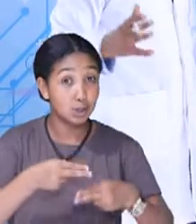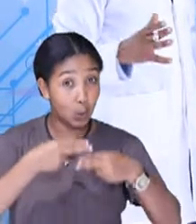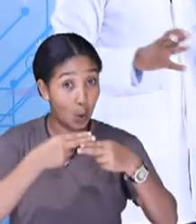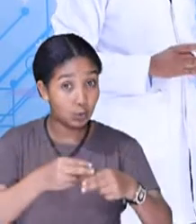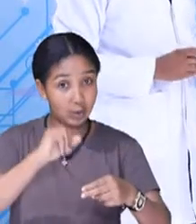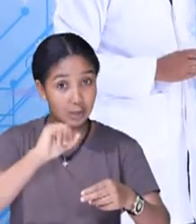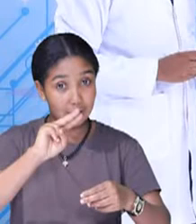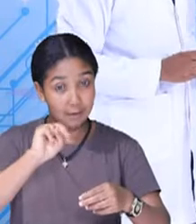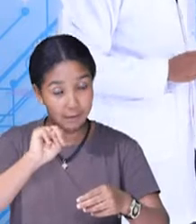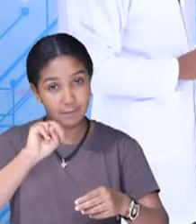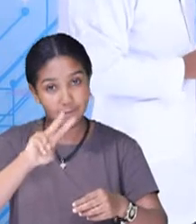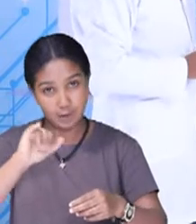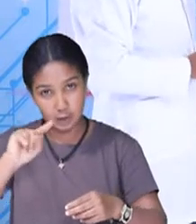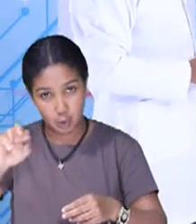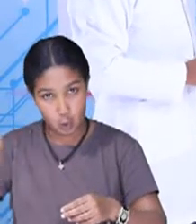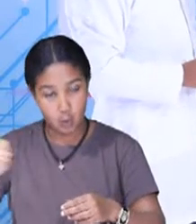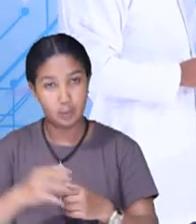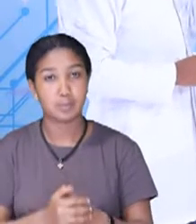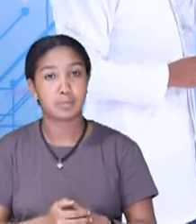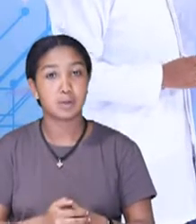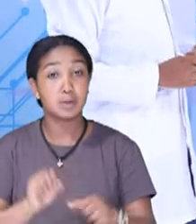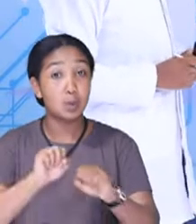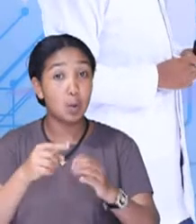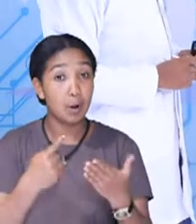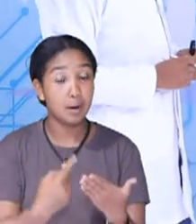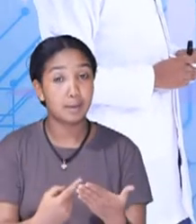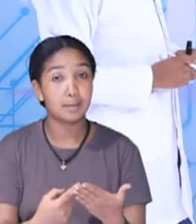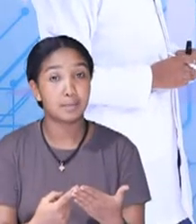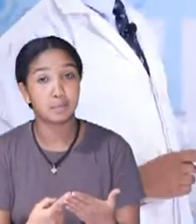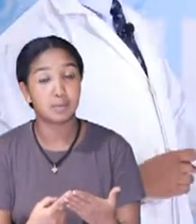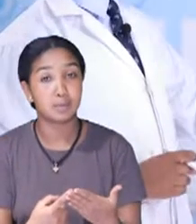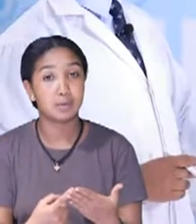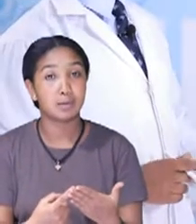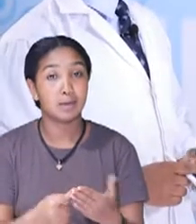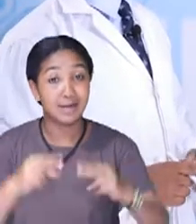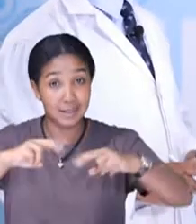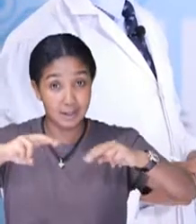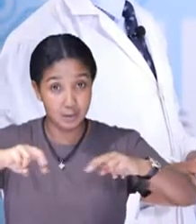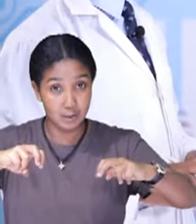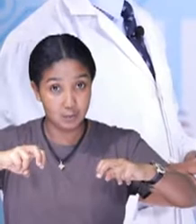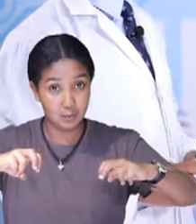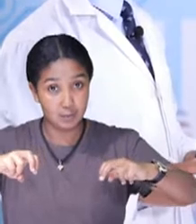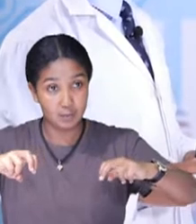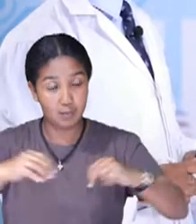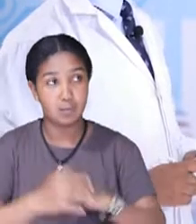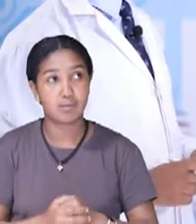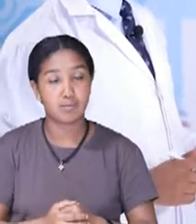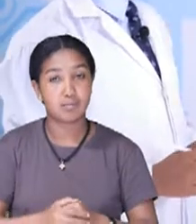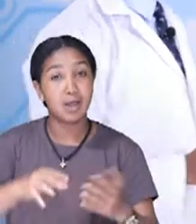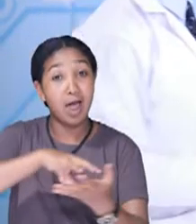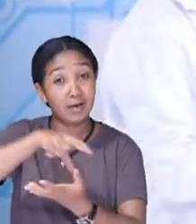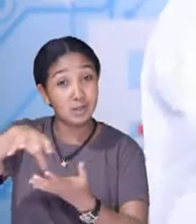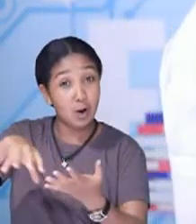called in vitro condition. So by their research on